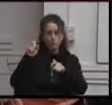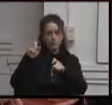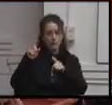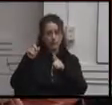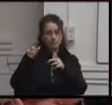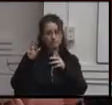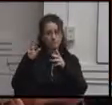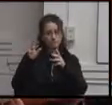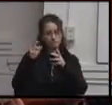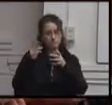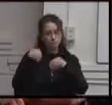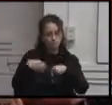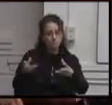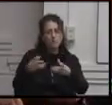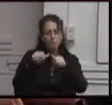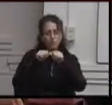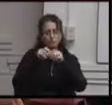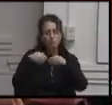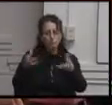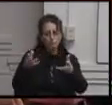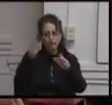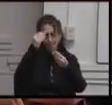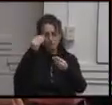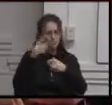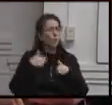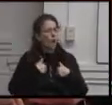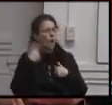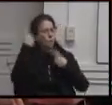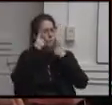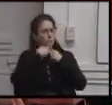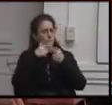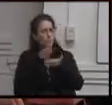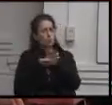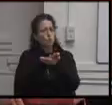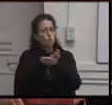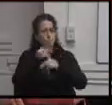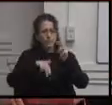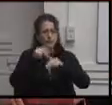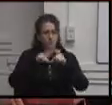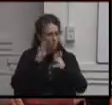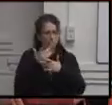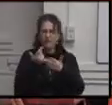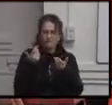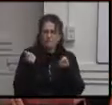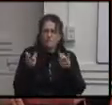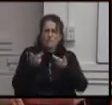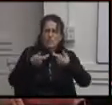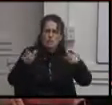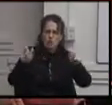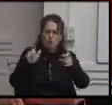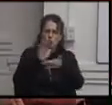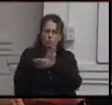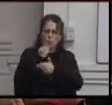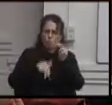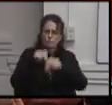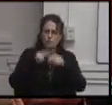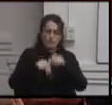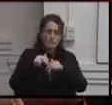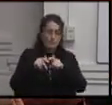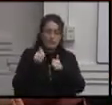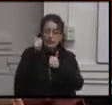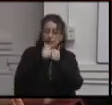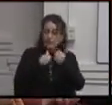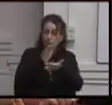about the schools. I mean, we have very large school buildings in town, and I'm wondering if the schools individually receive reports on